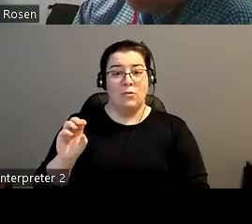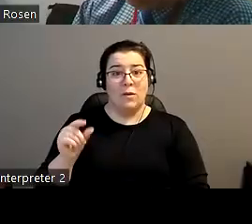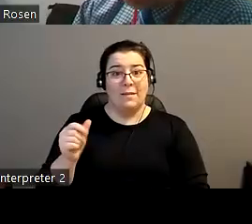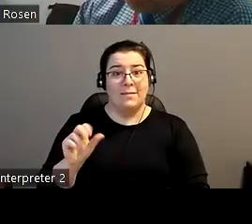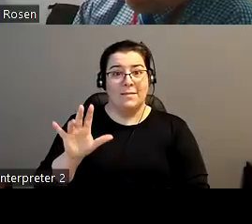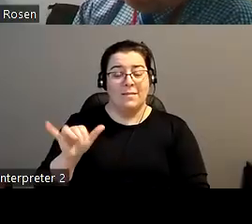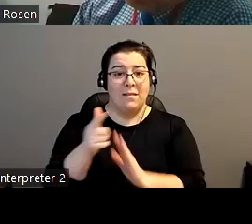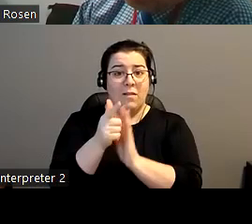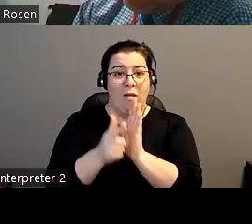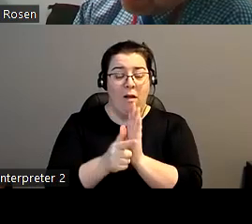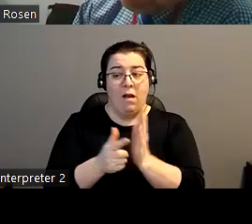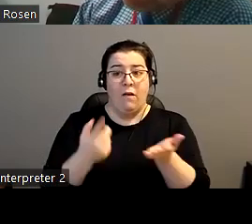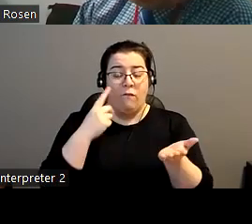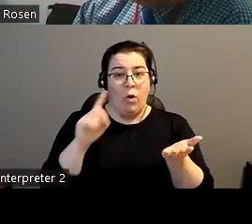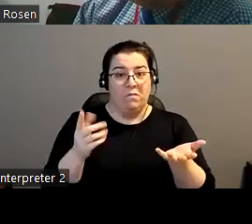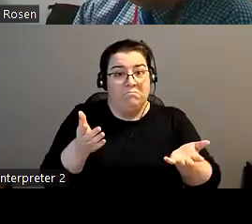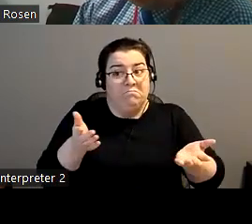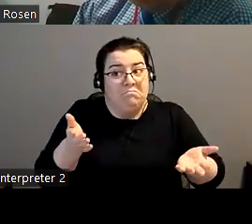when someone